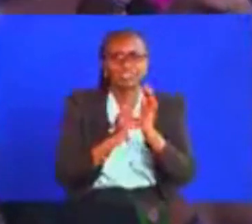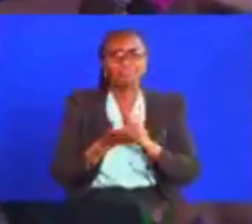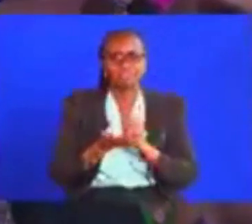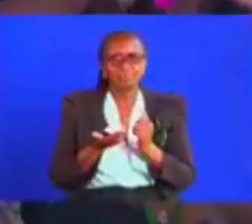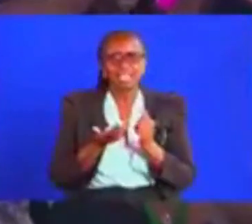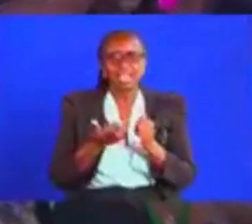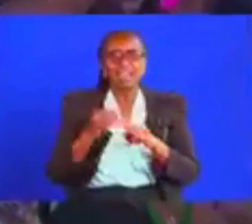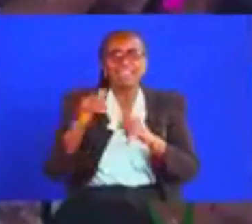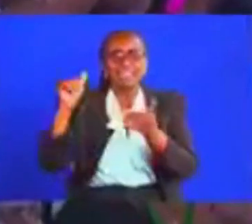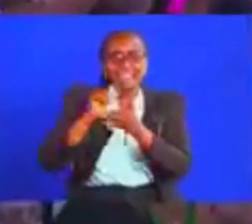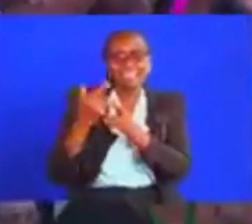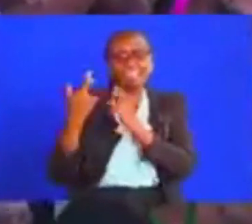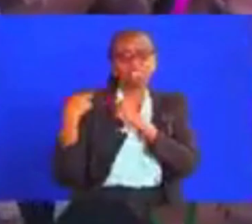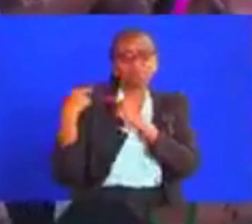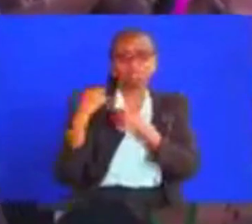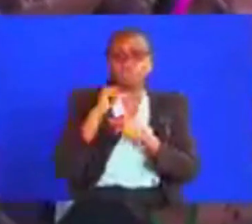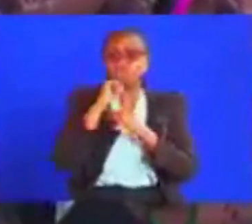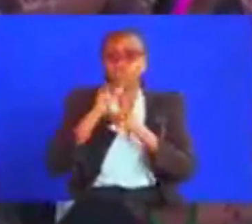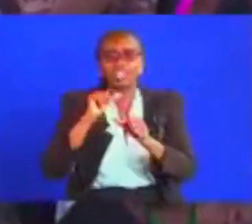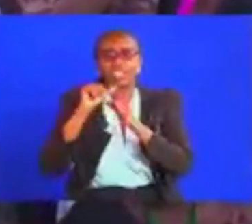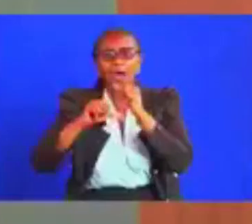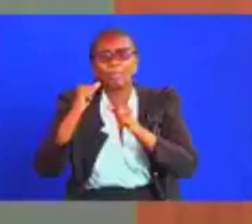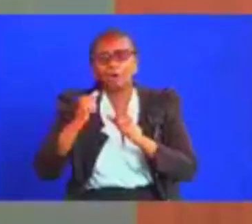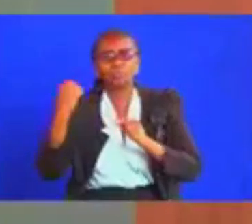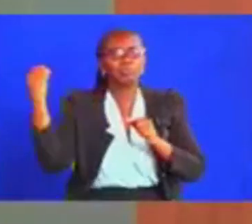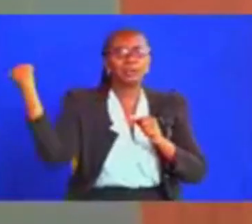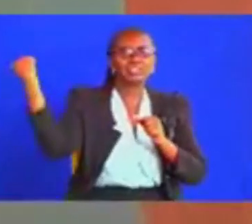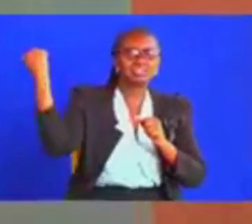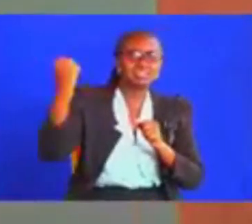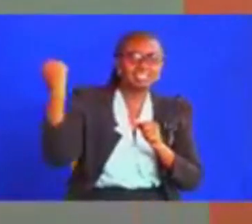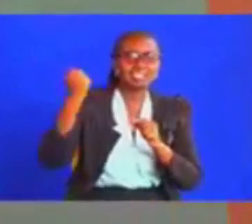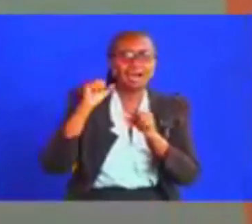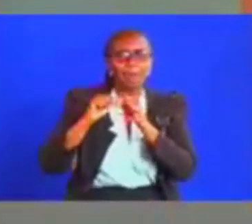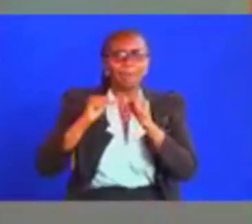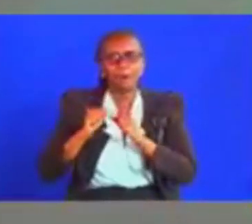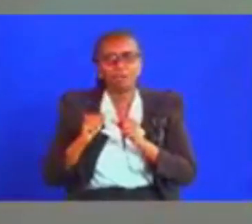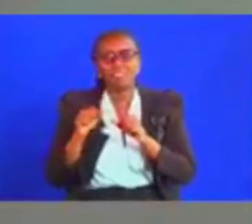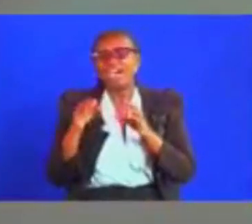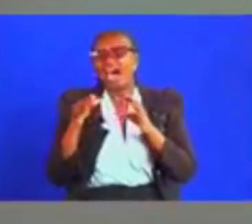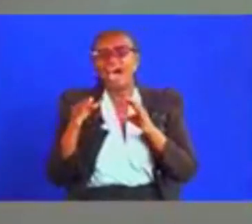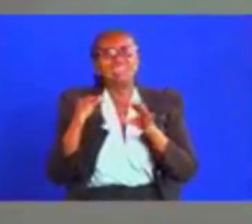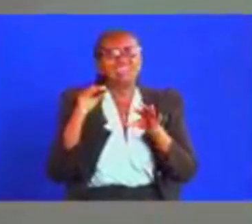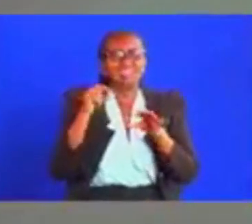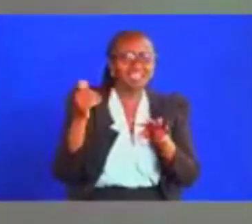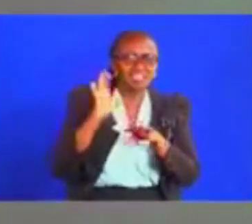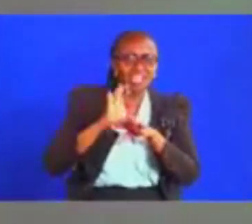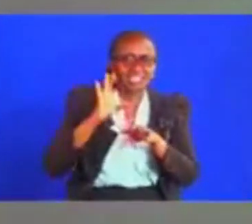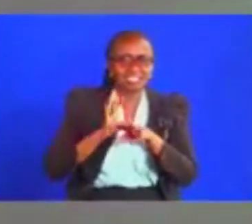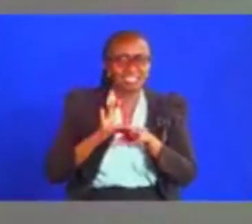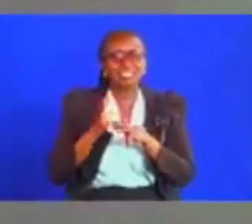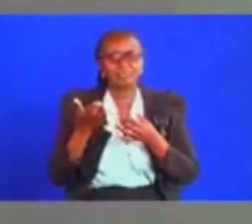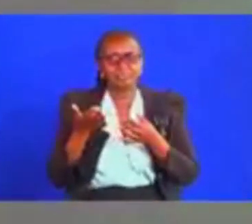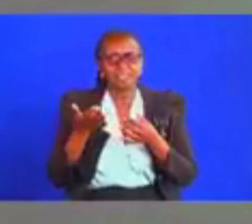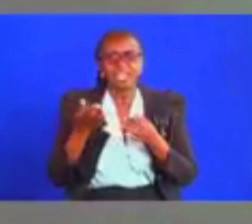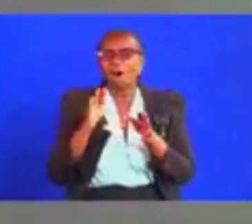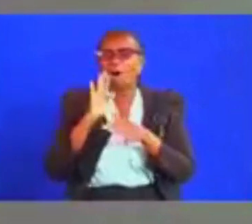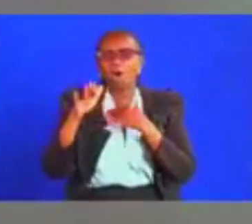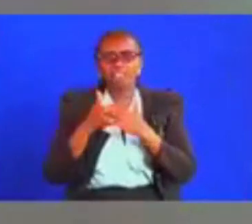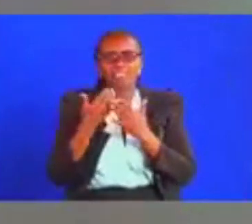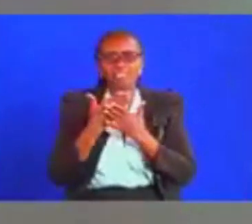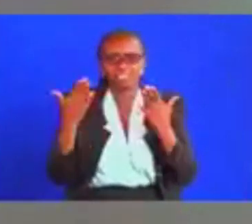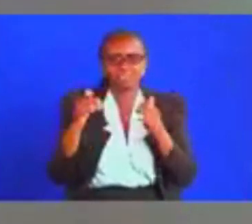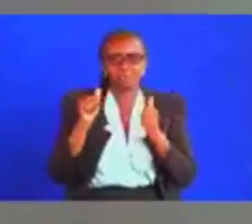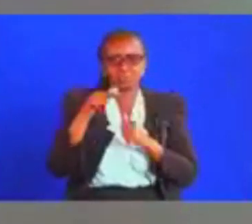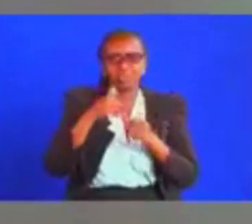the assignment is not the marketing of self and ministries and denominations and our pedigree and all kinds of